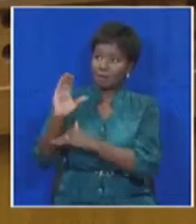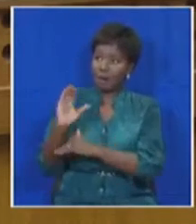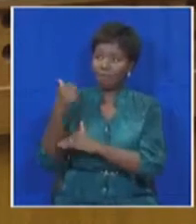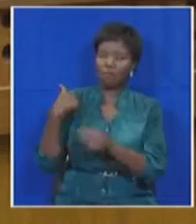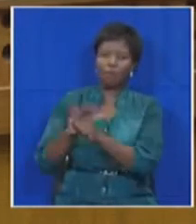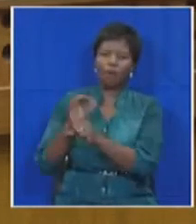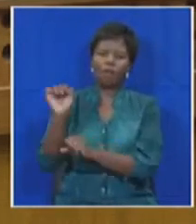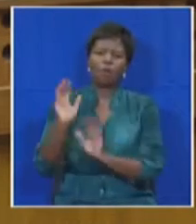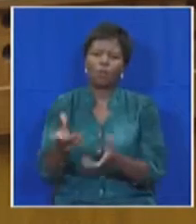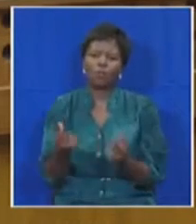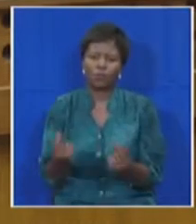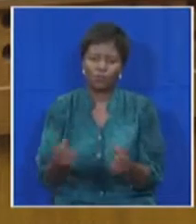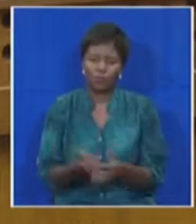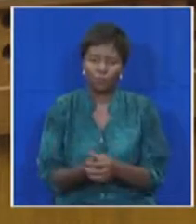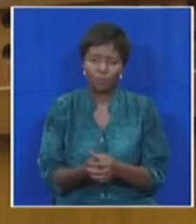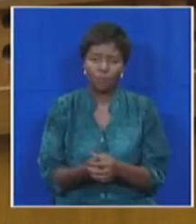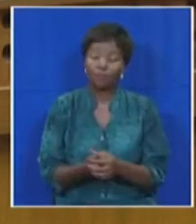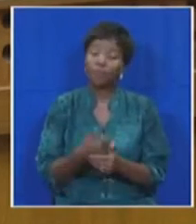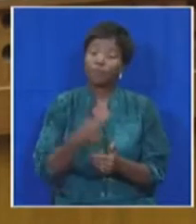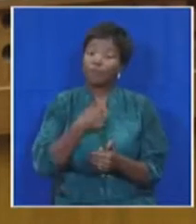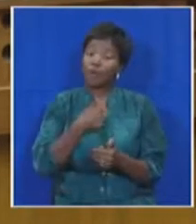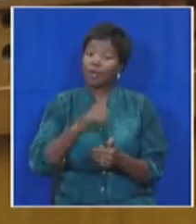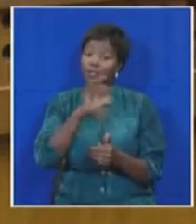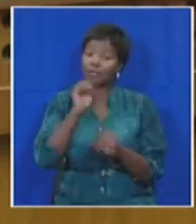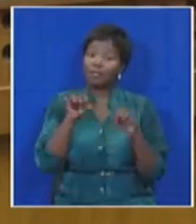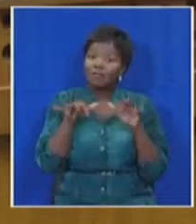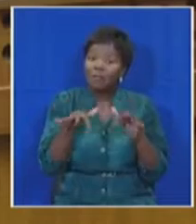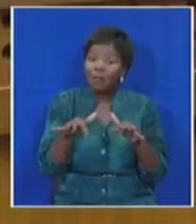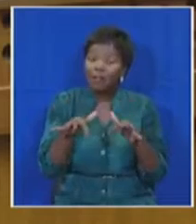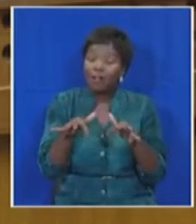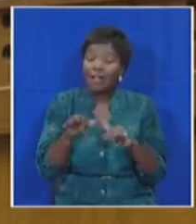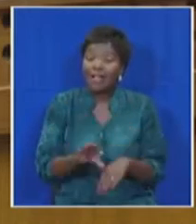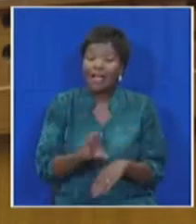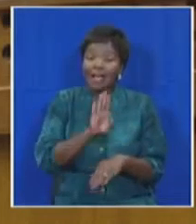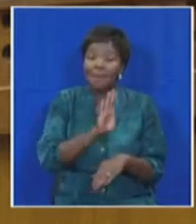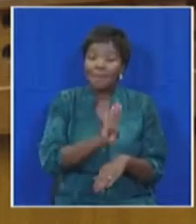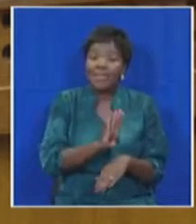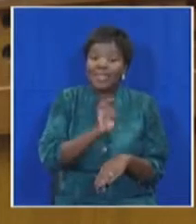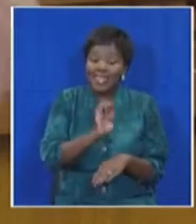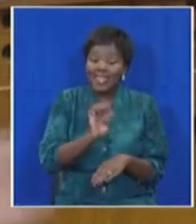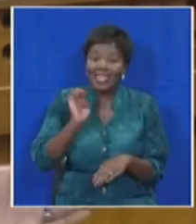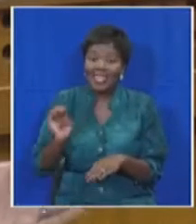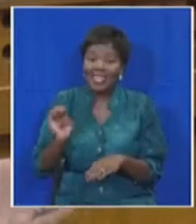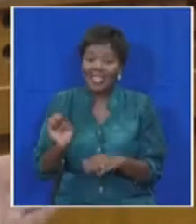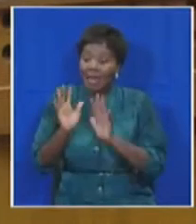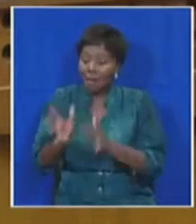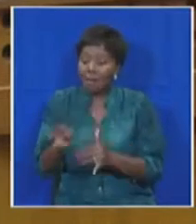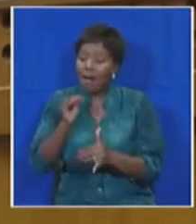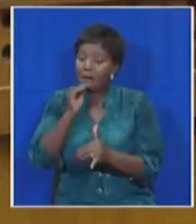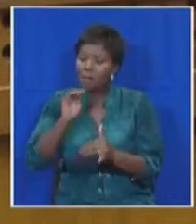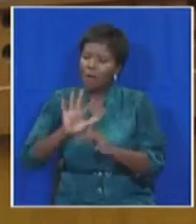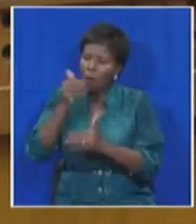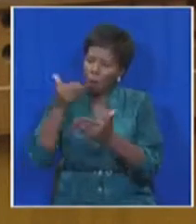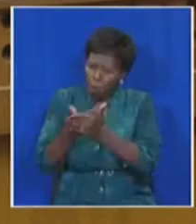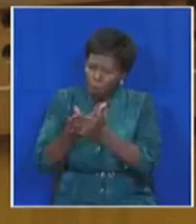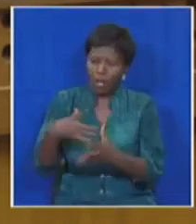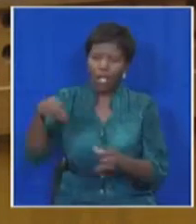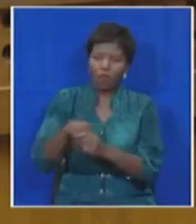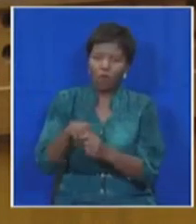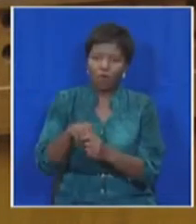bill. For us, fellow South Africans, black economic empowerment is about mass inclusion rather than